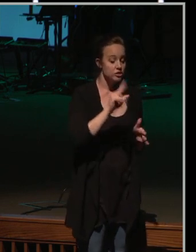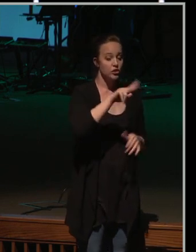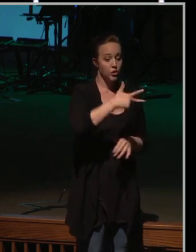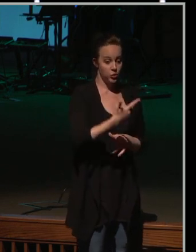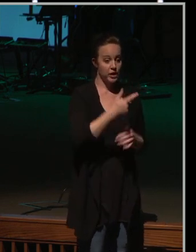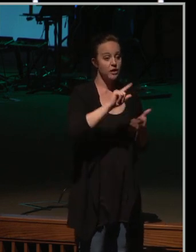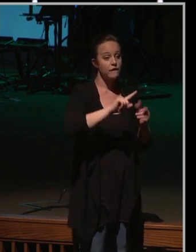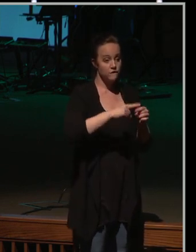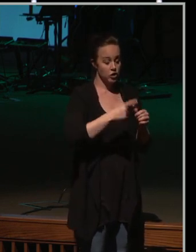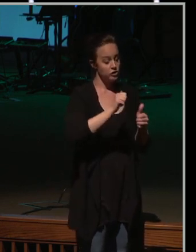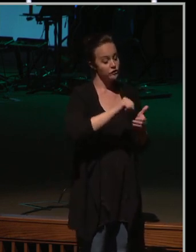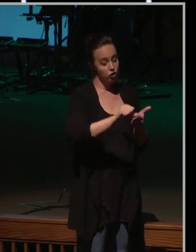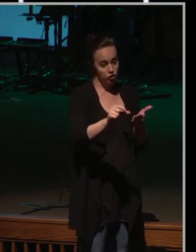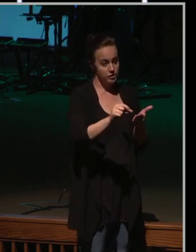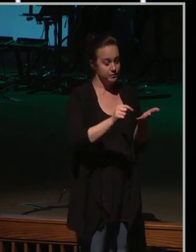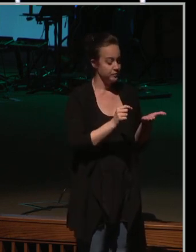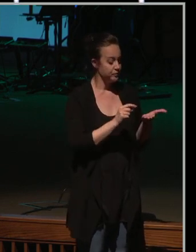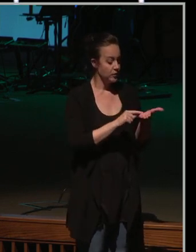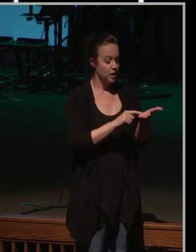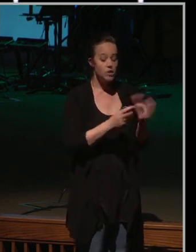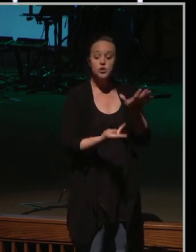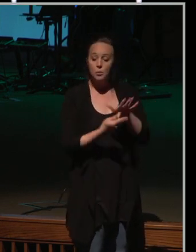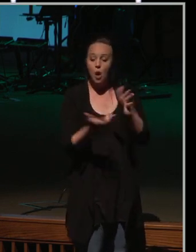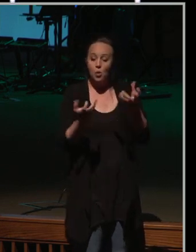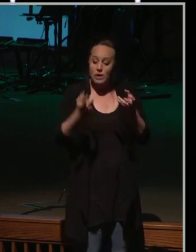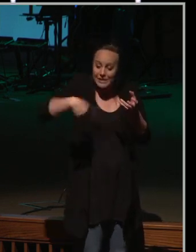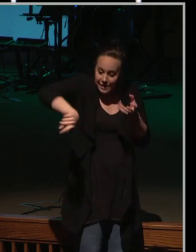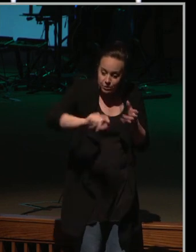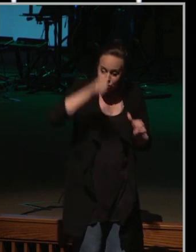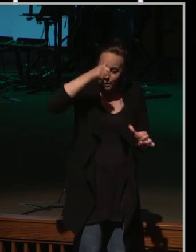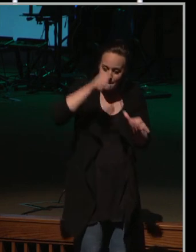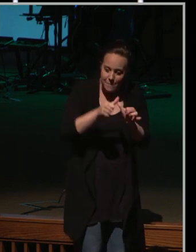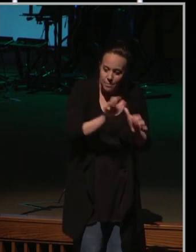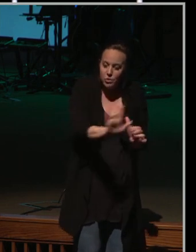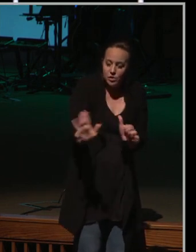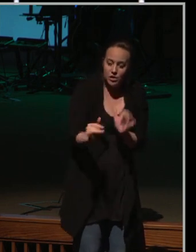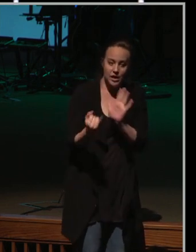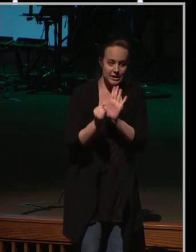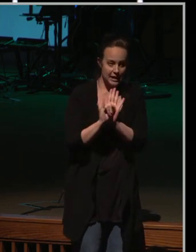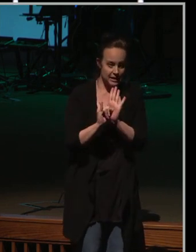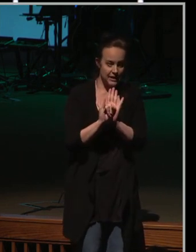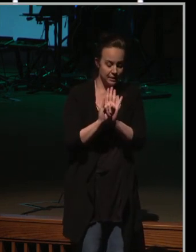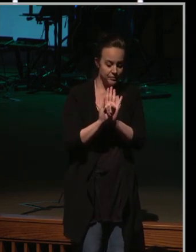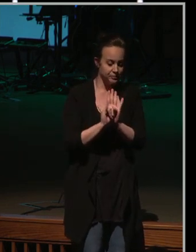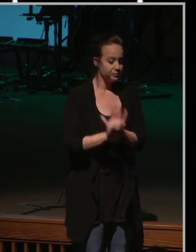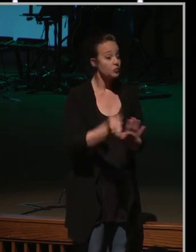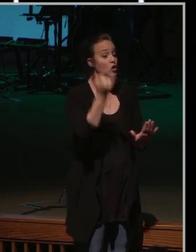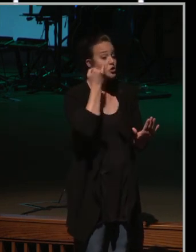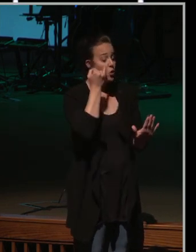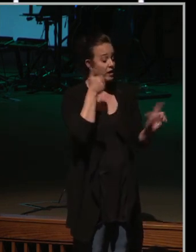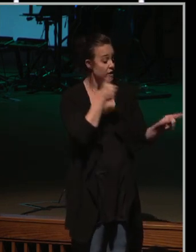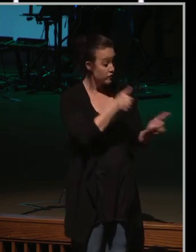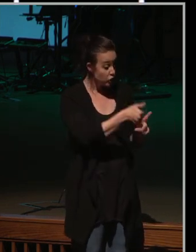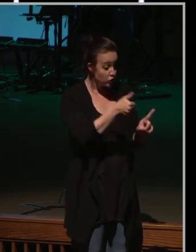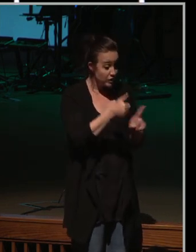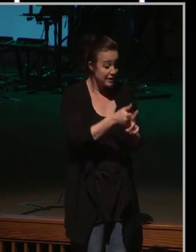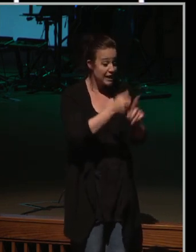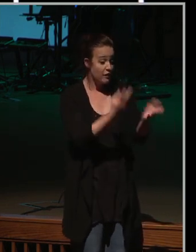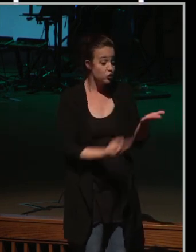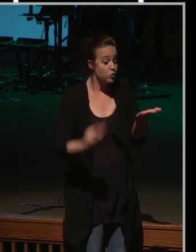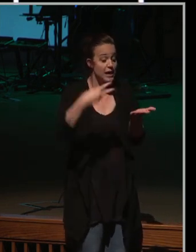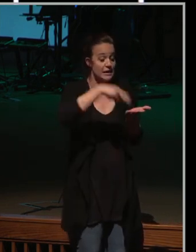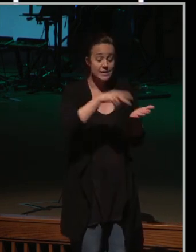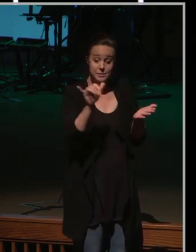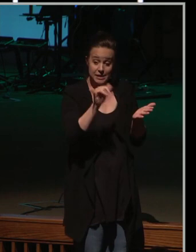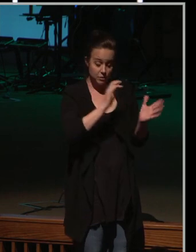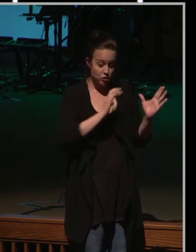is imploring them to remember their core, remember their identity. If then you have been raised with Christ, seek the things